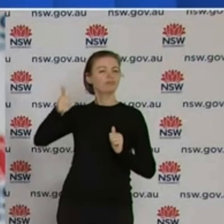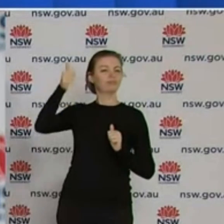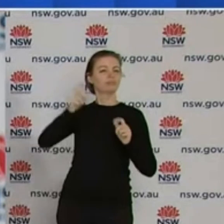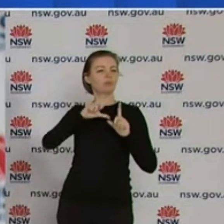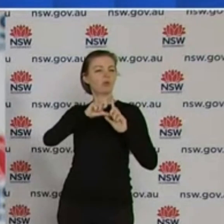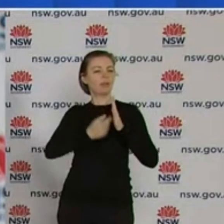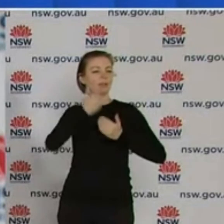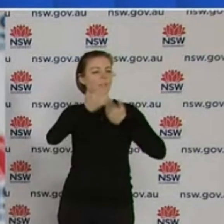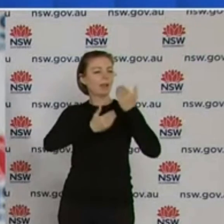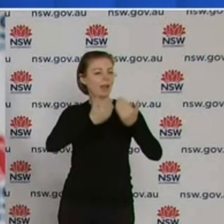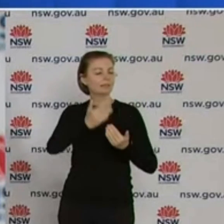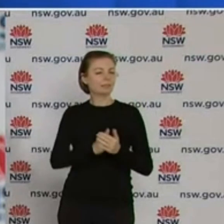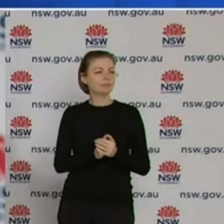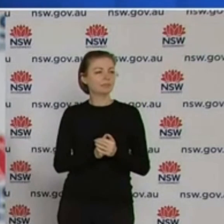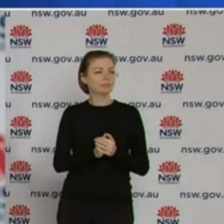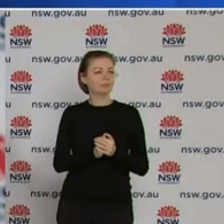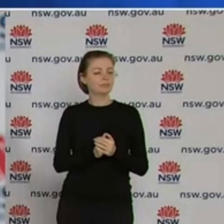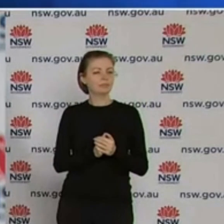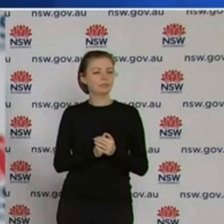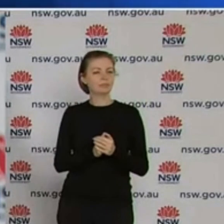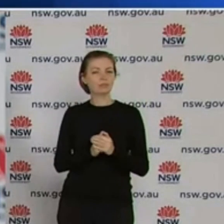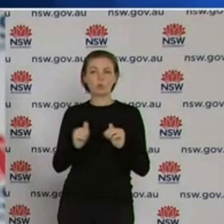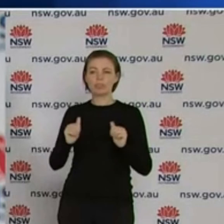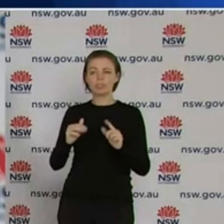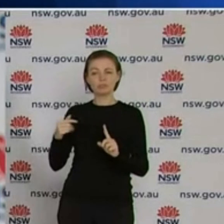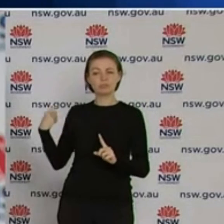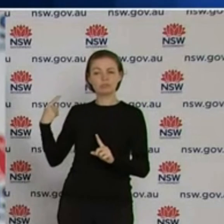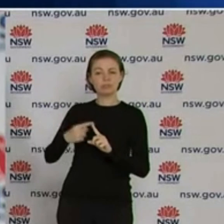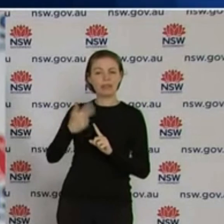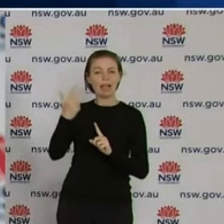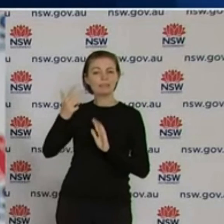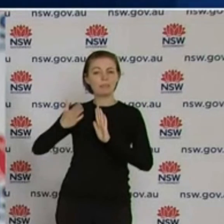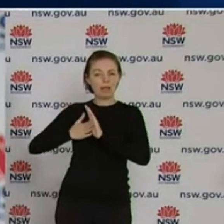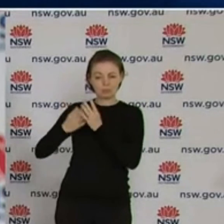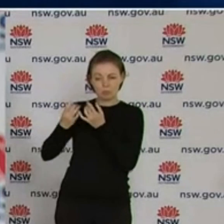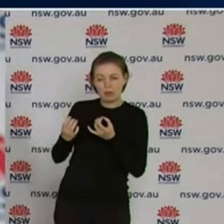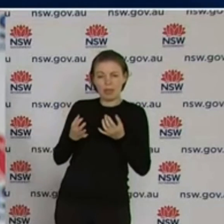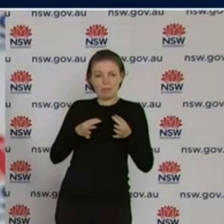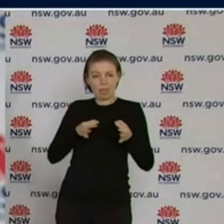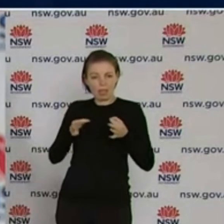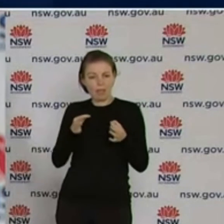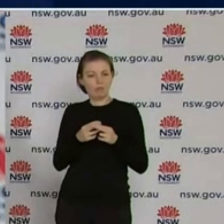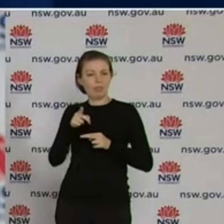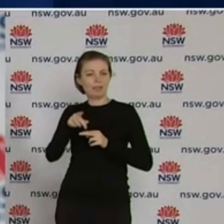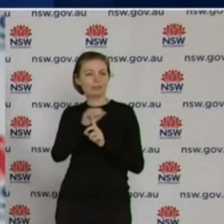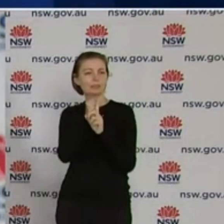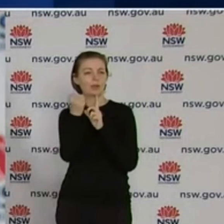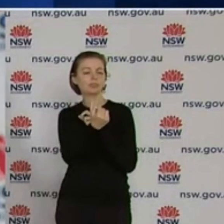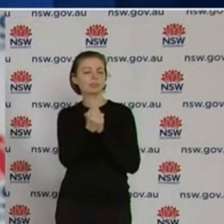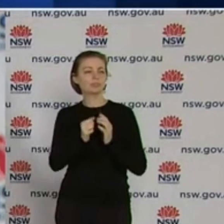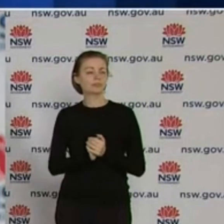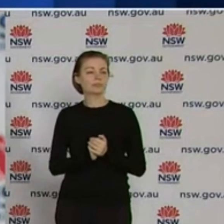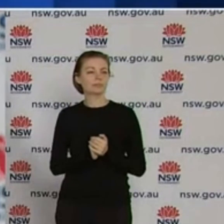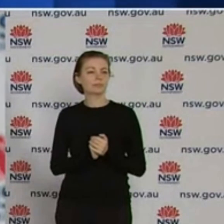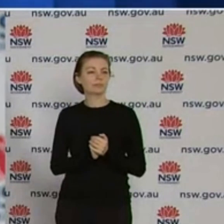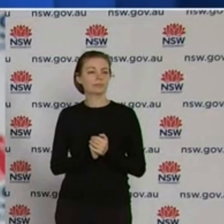that those plans have been worked up, worked on, implemented over a period of 18 months. So ordinarily our hospital